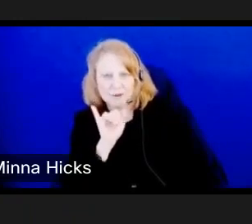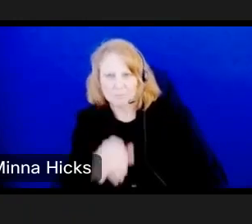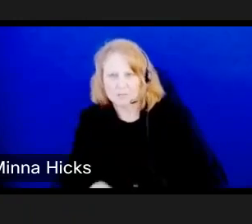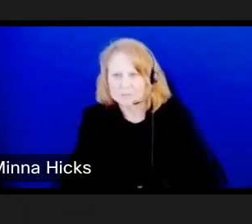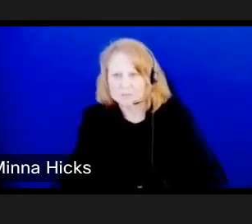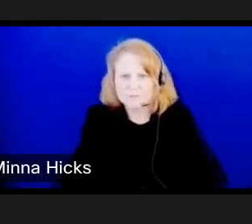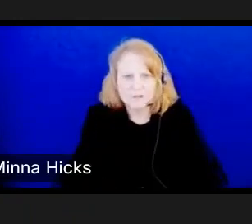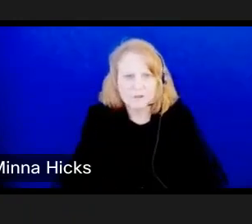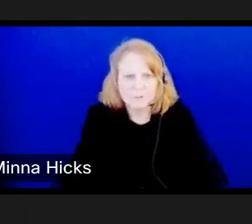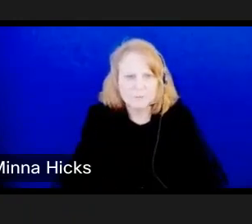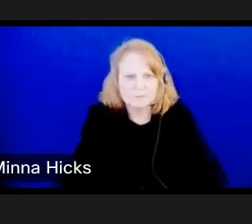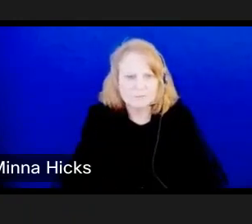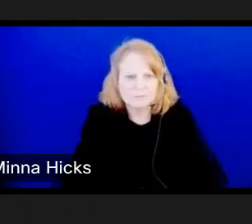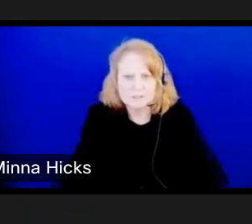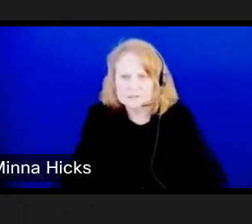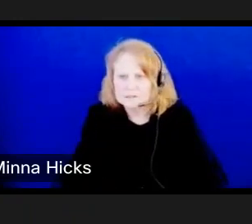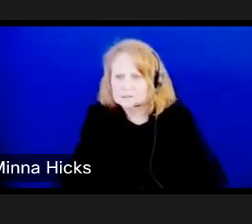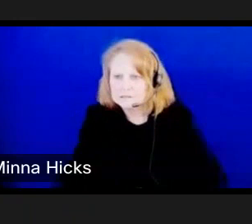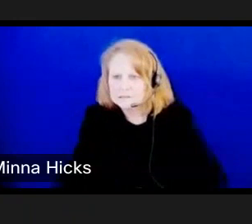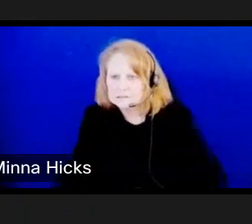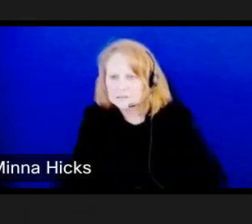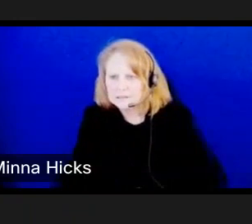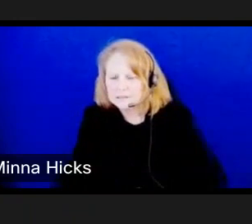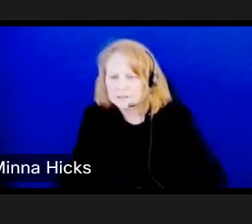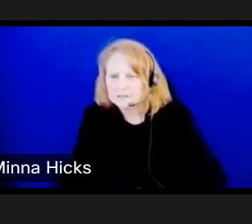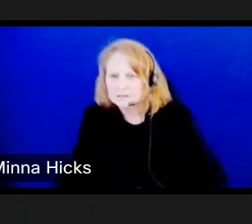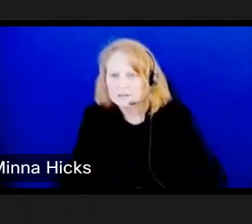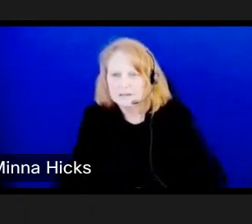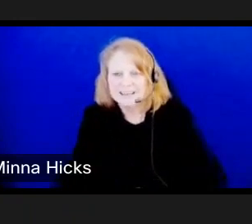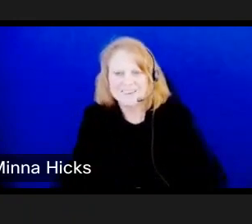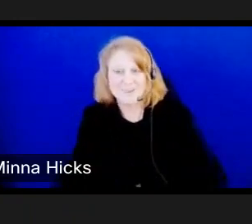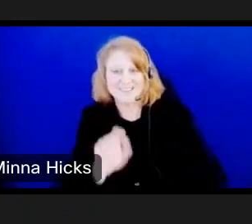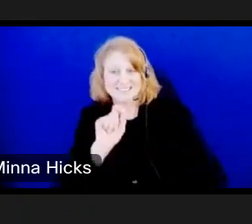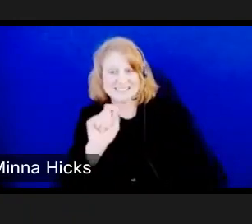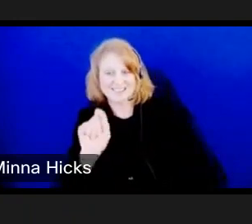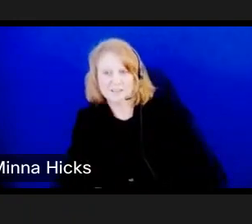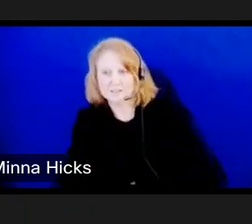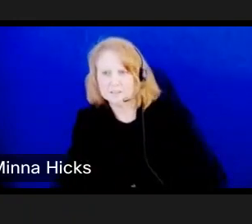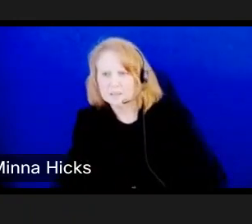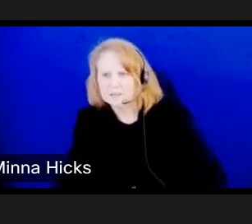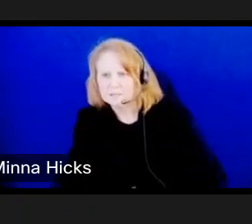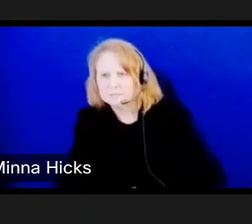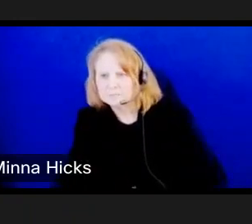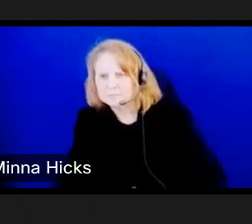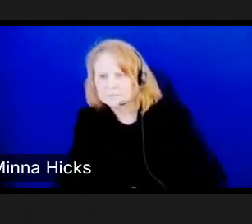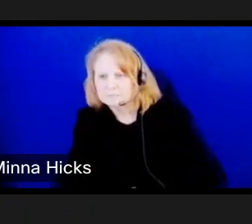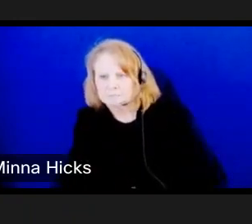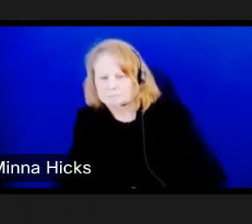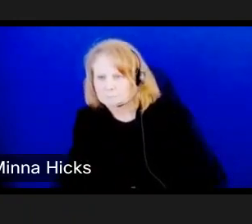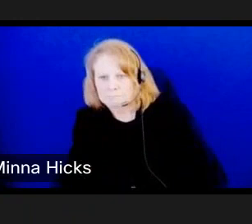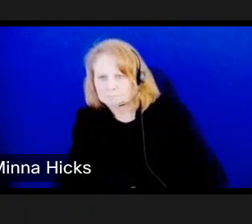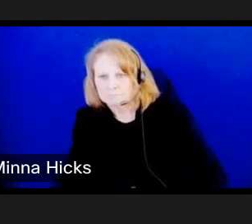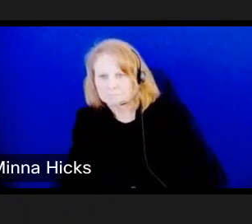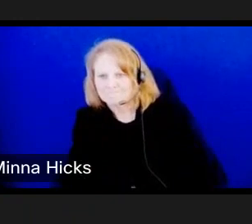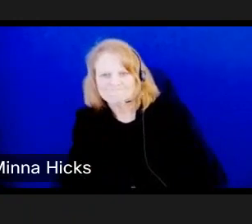the problem. I don't know. Let's see. I do not see dots. when you